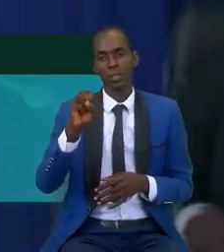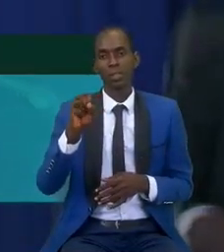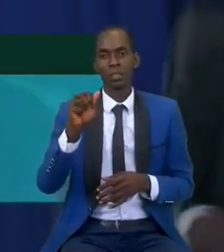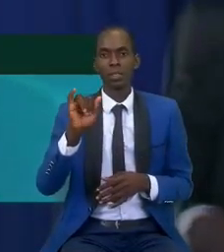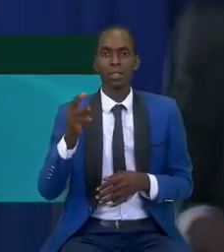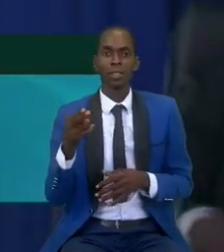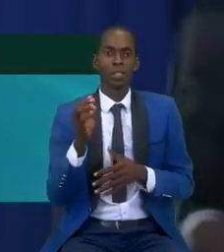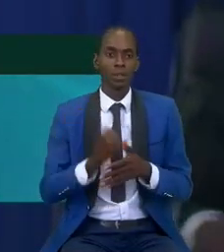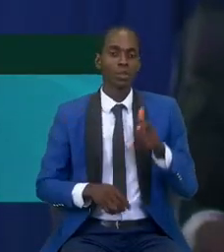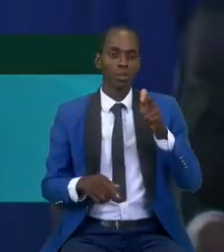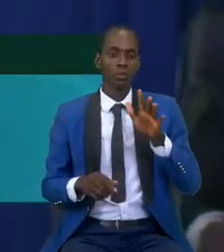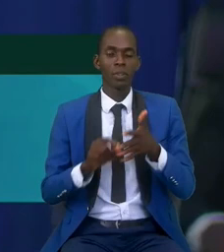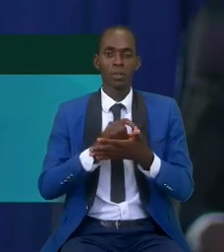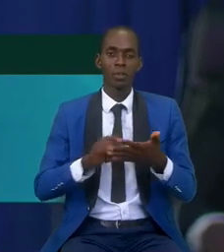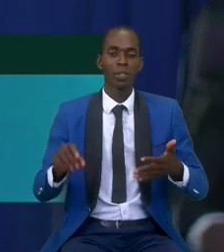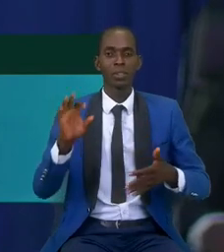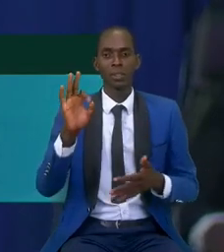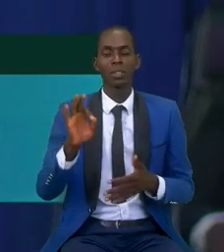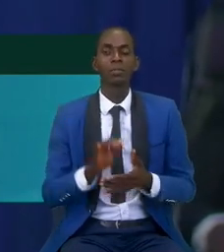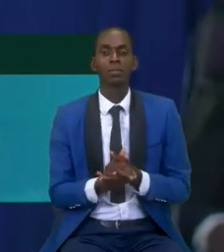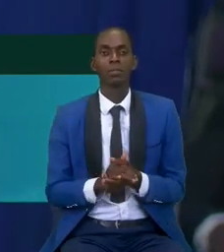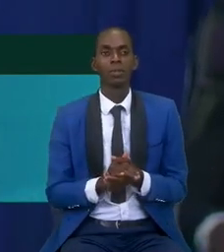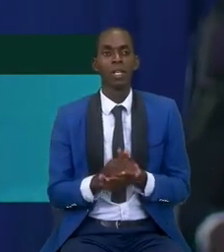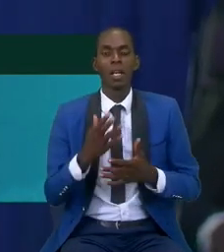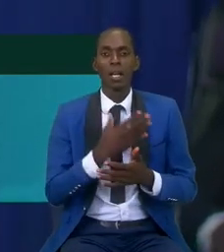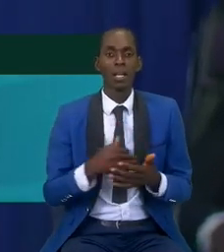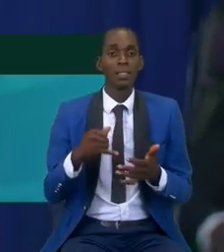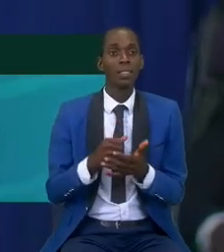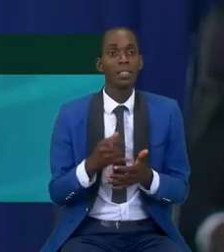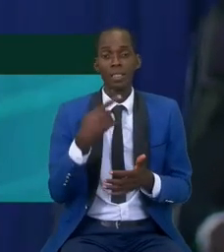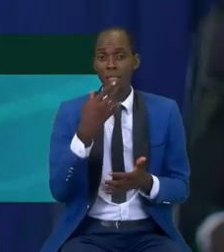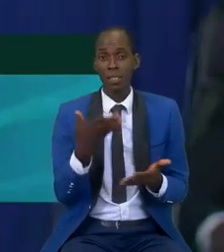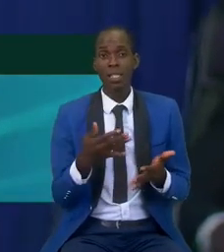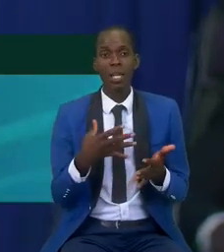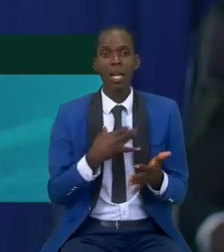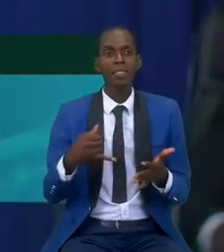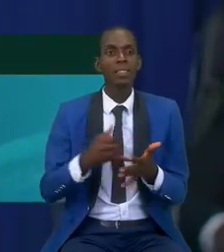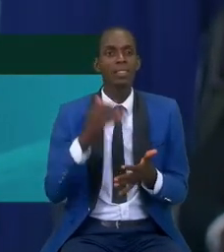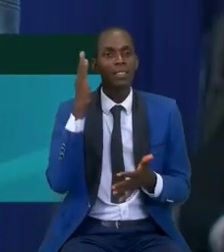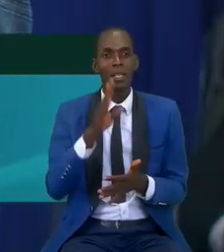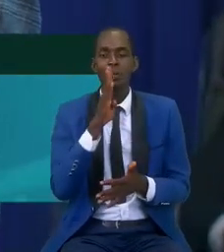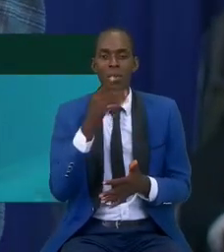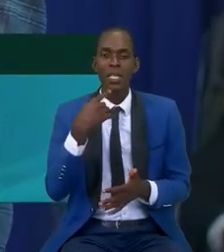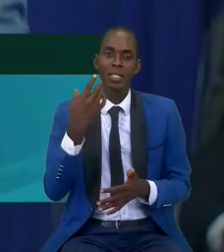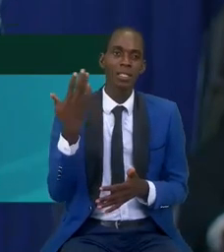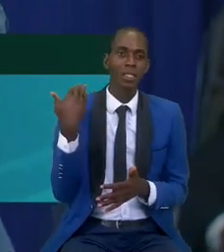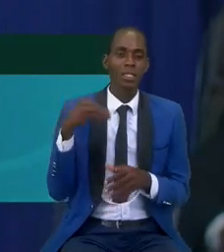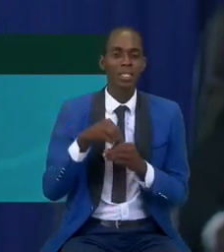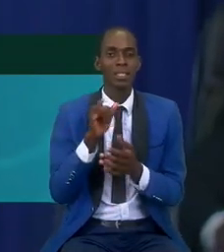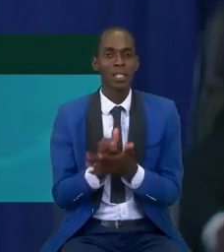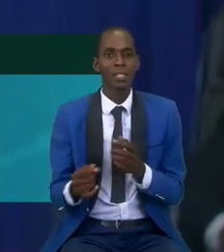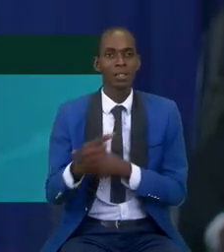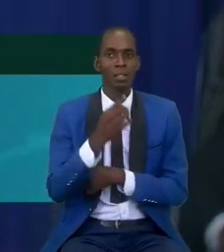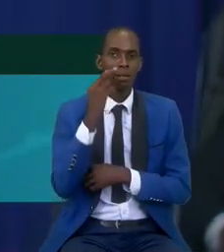says he shall be said in that below this is our God